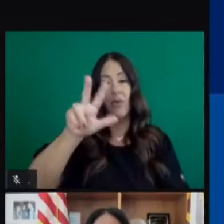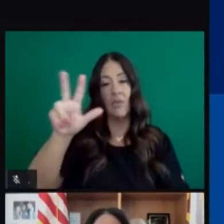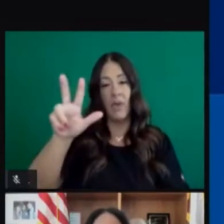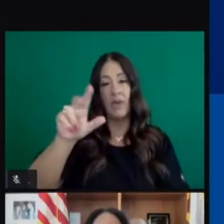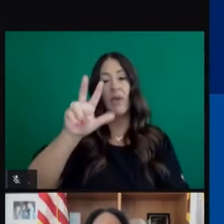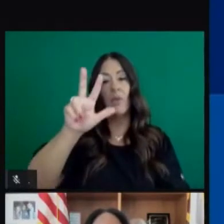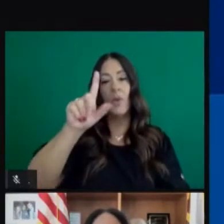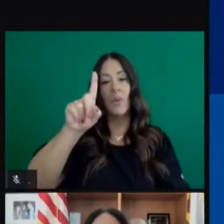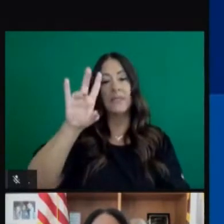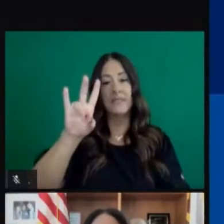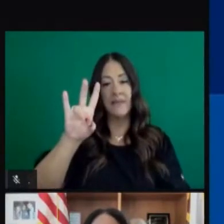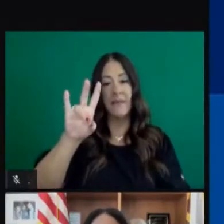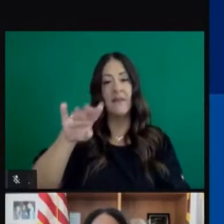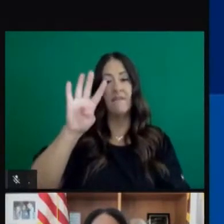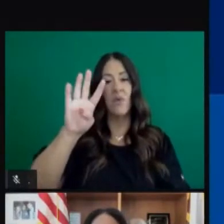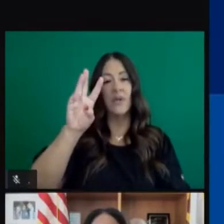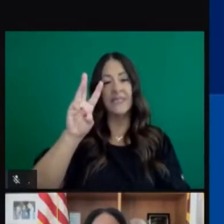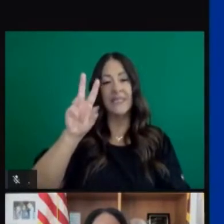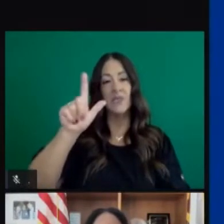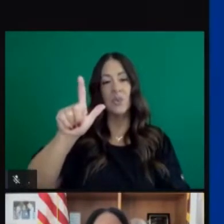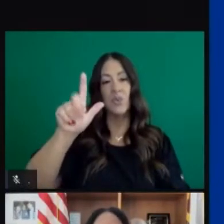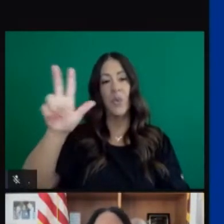1-833-317-HOPE. Next slide, please.